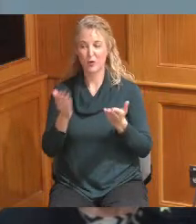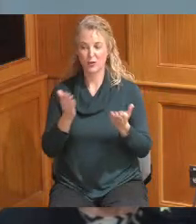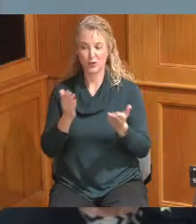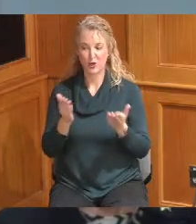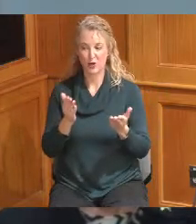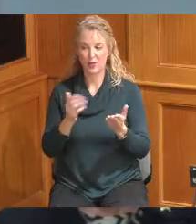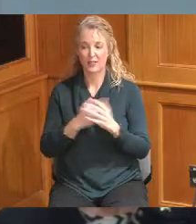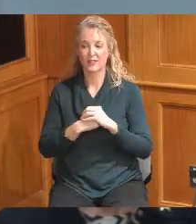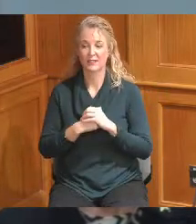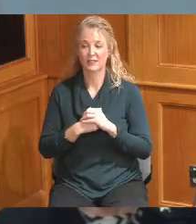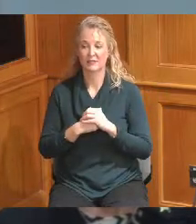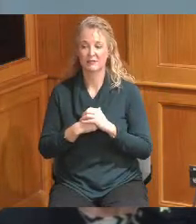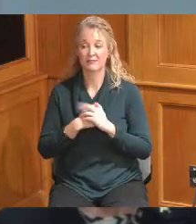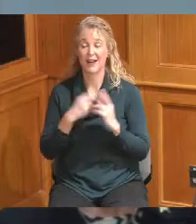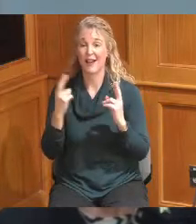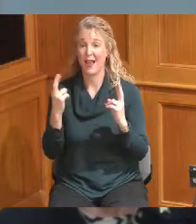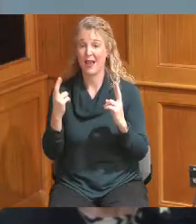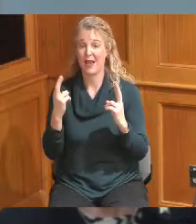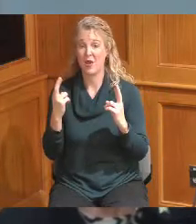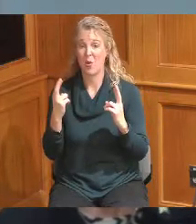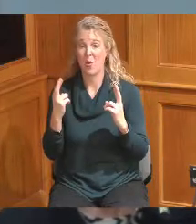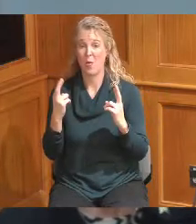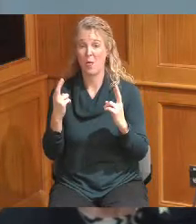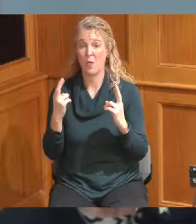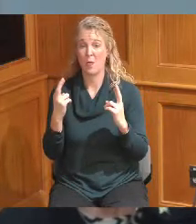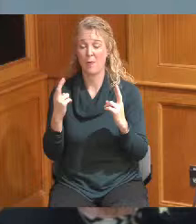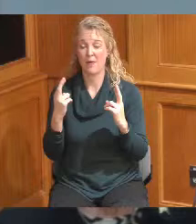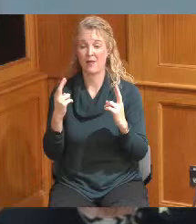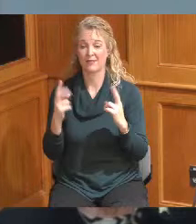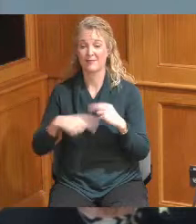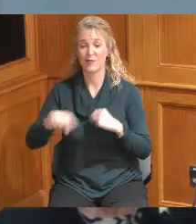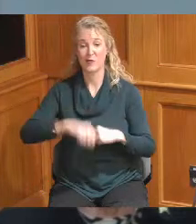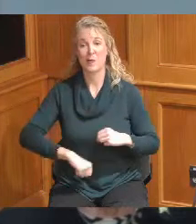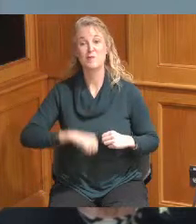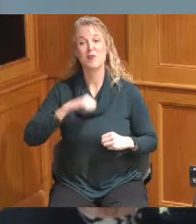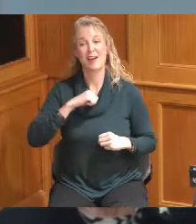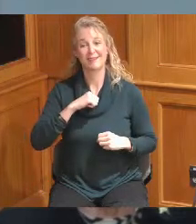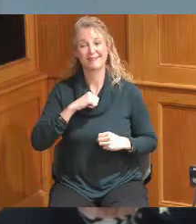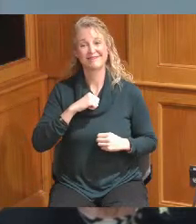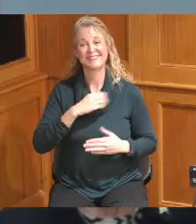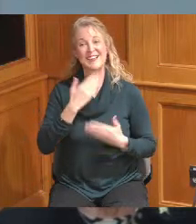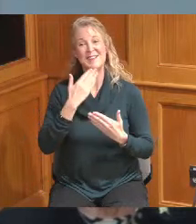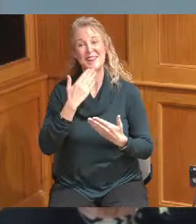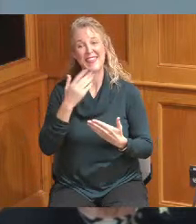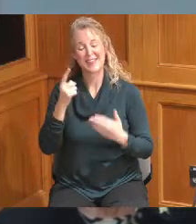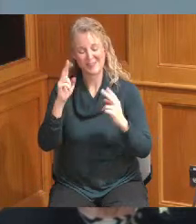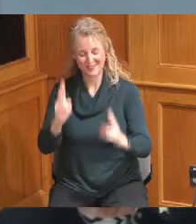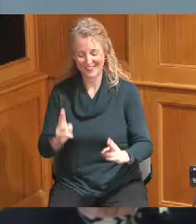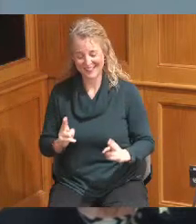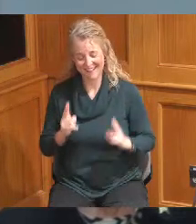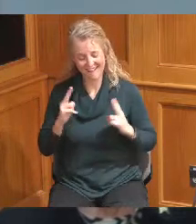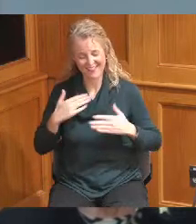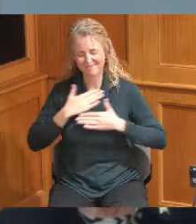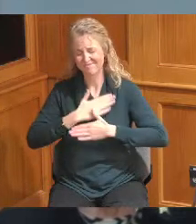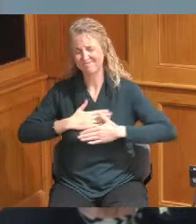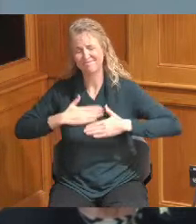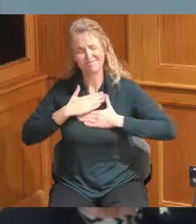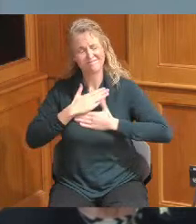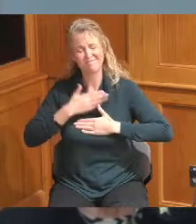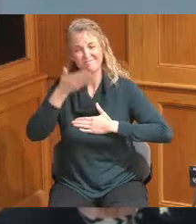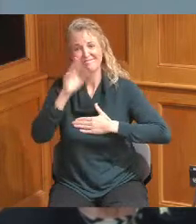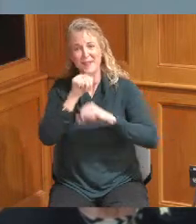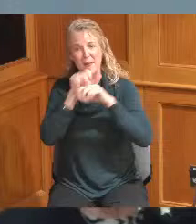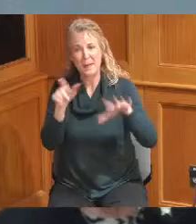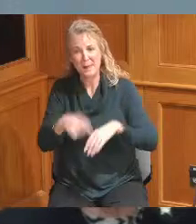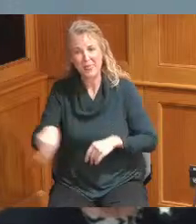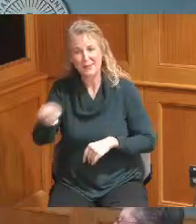And I hope that at the end of my term, I will make you all proud. So thank you very much for this honor. I appreciate it, and God